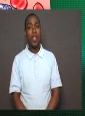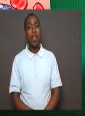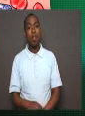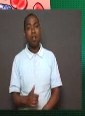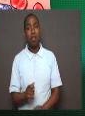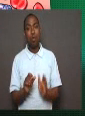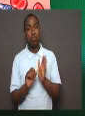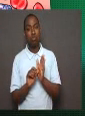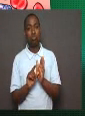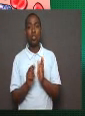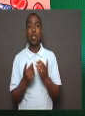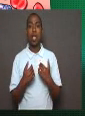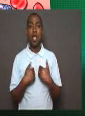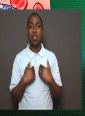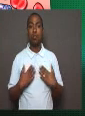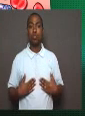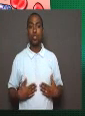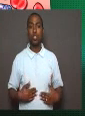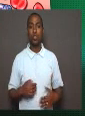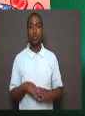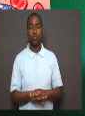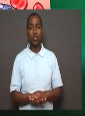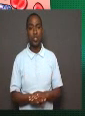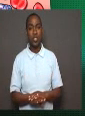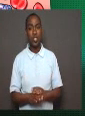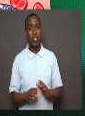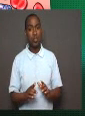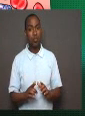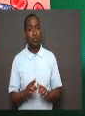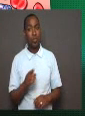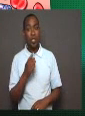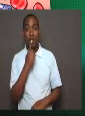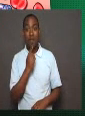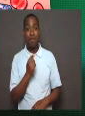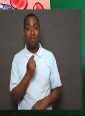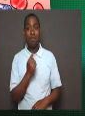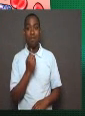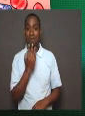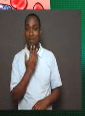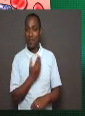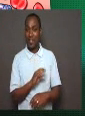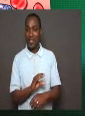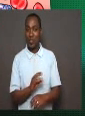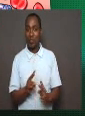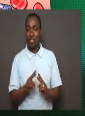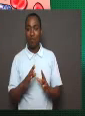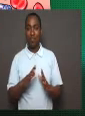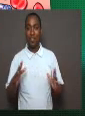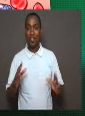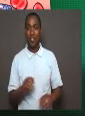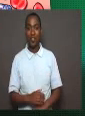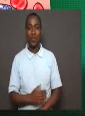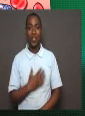the body, and they are much bigger than red blood cells. White